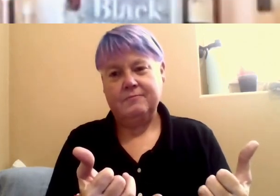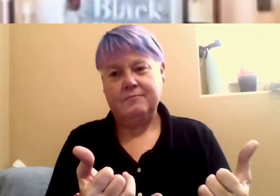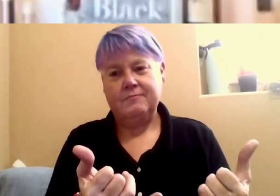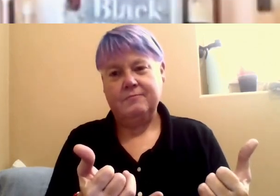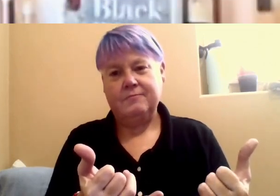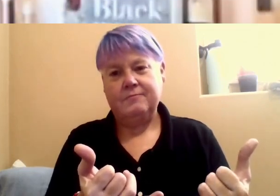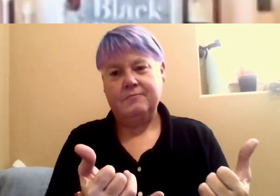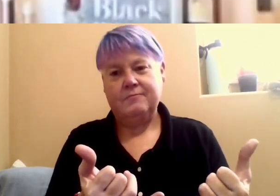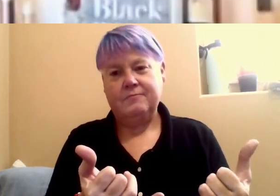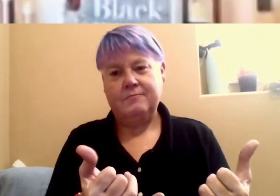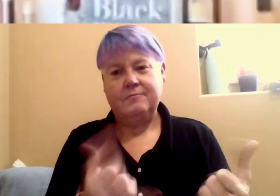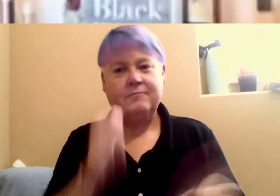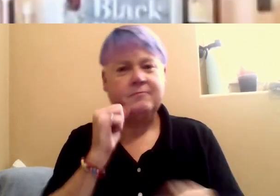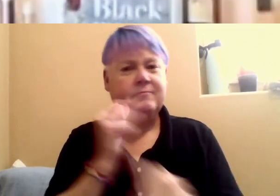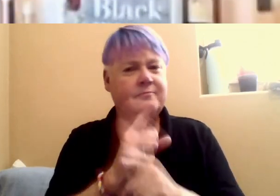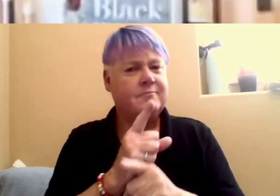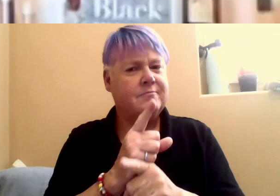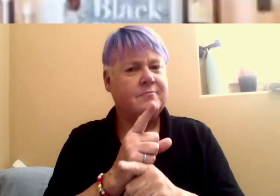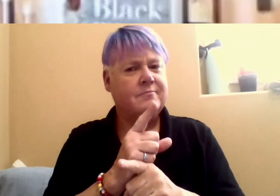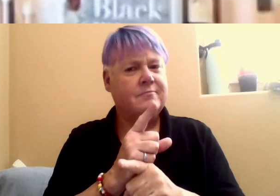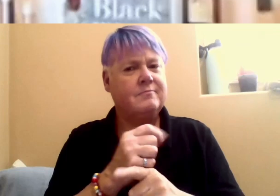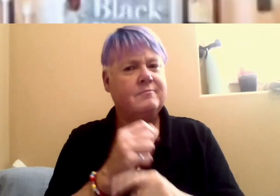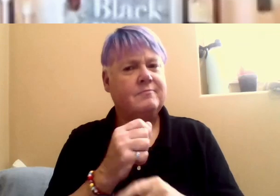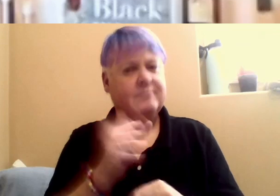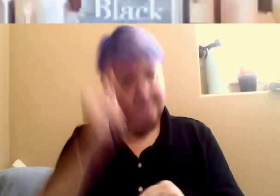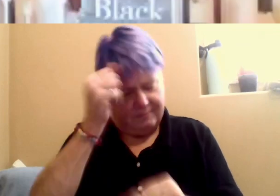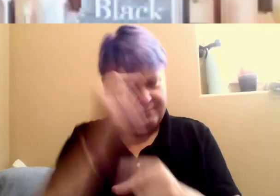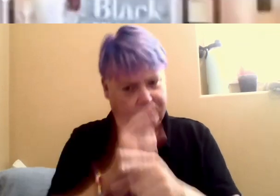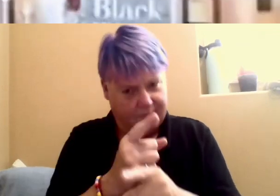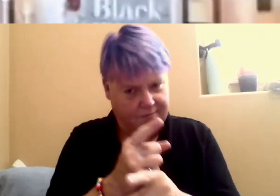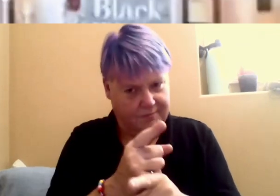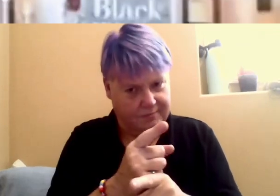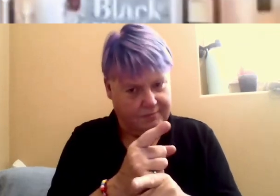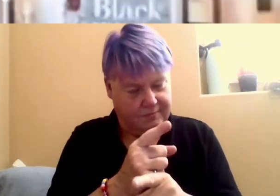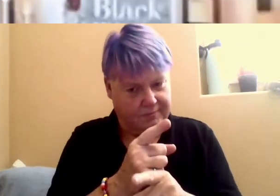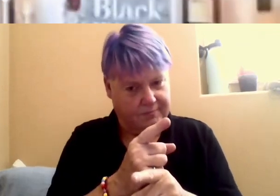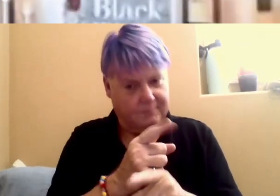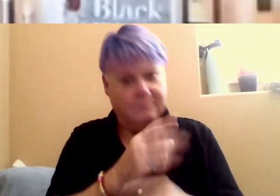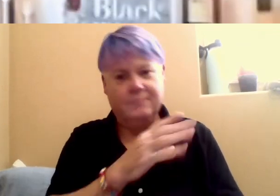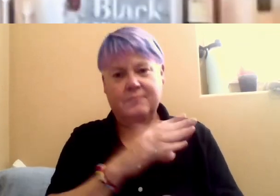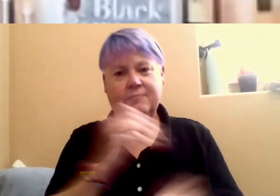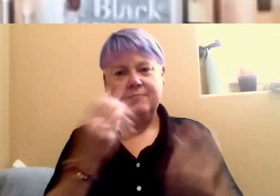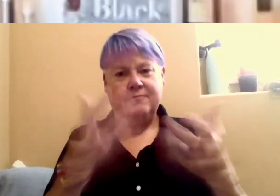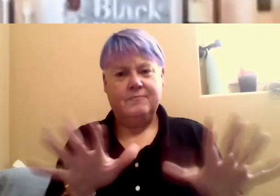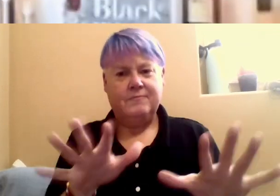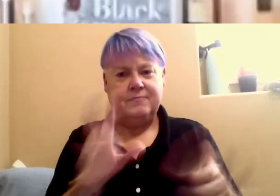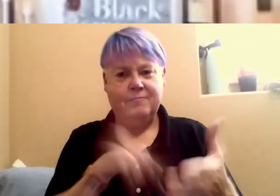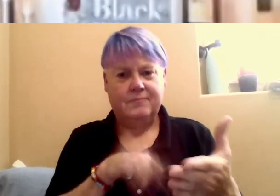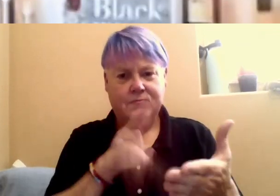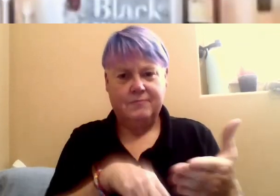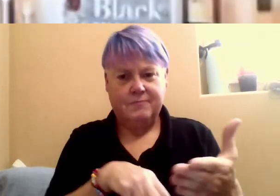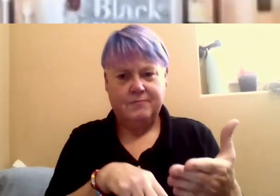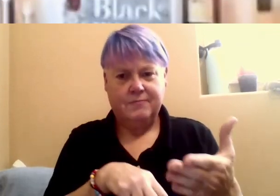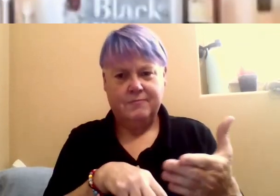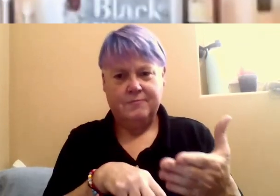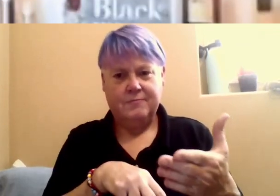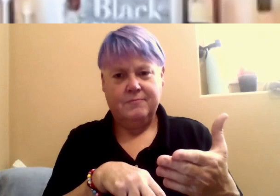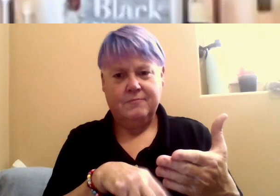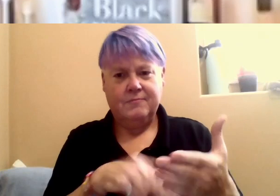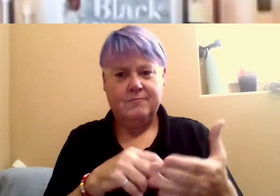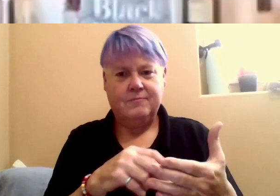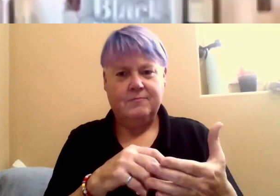The Sisters Brothers, I think, by Patrick DeWitt. And I just finished reading Lullabies for